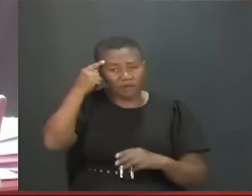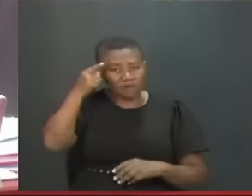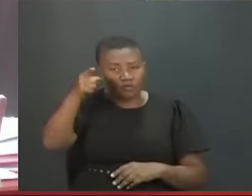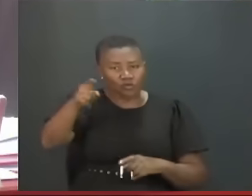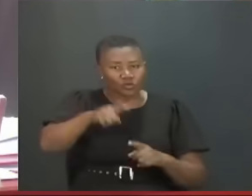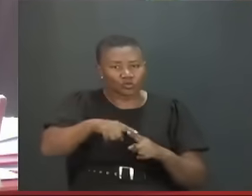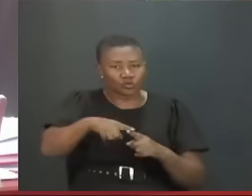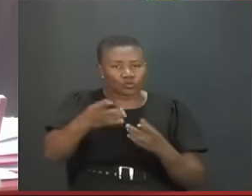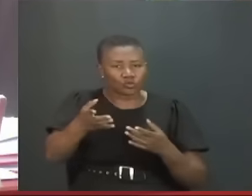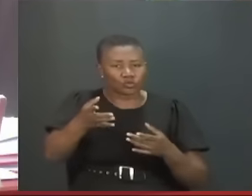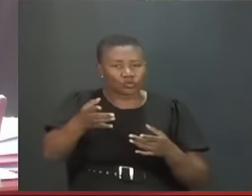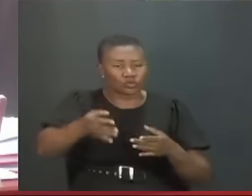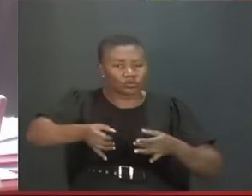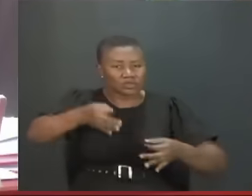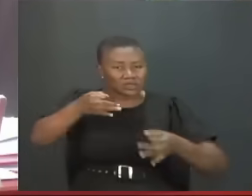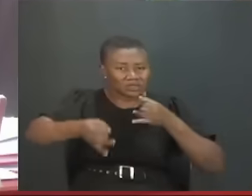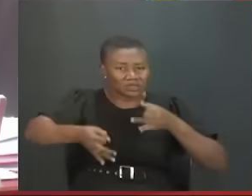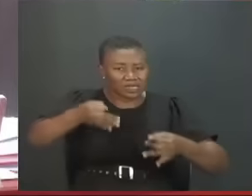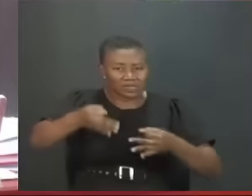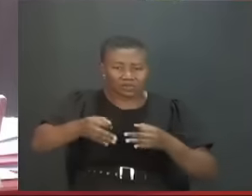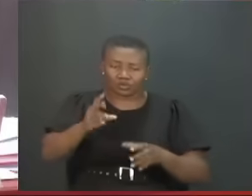No.